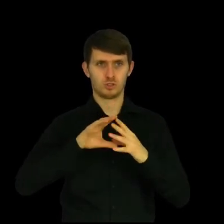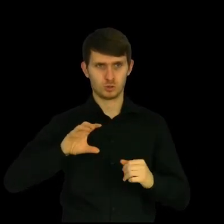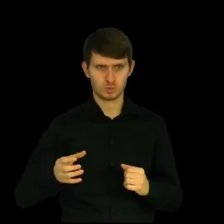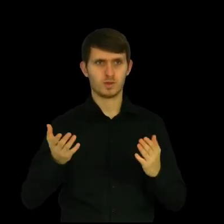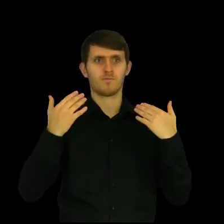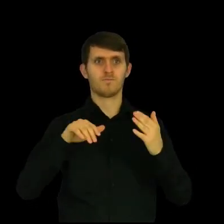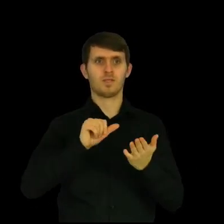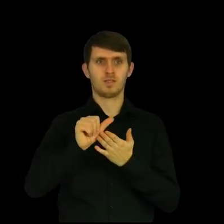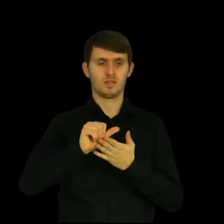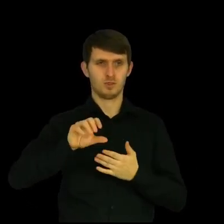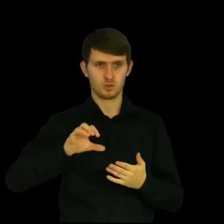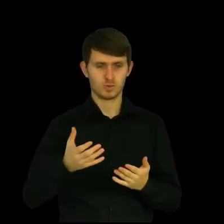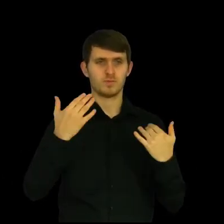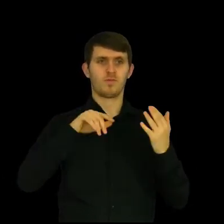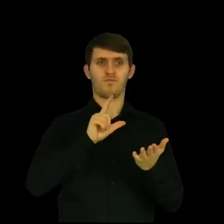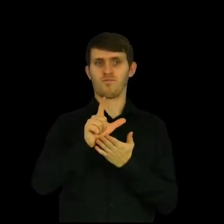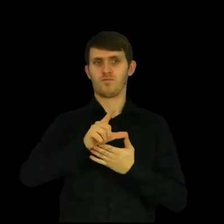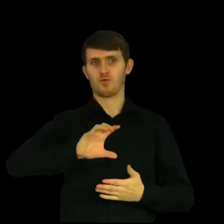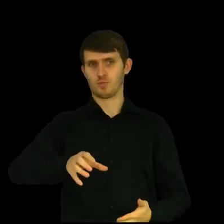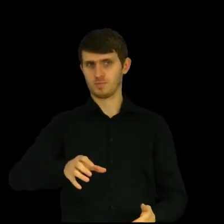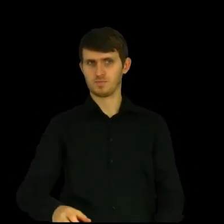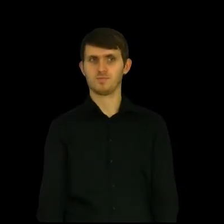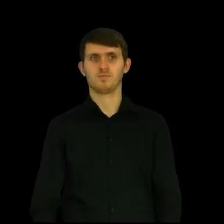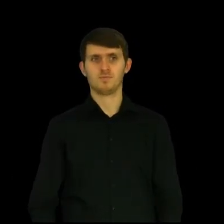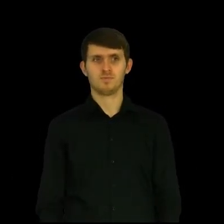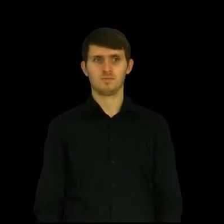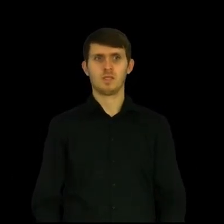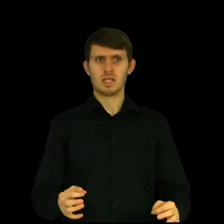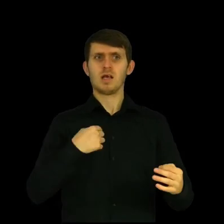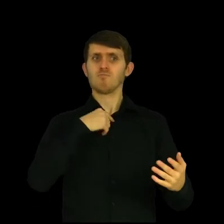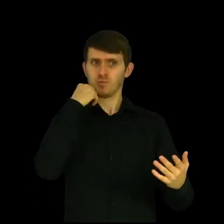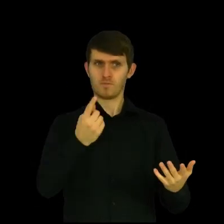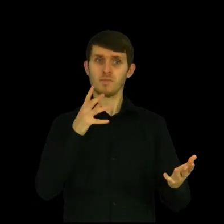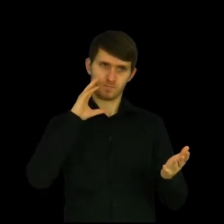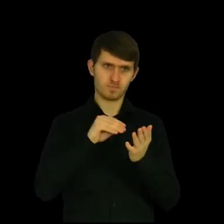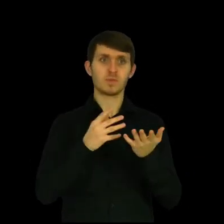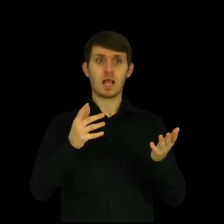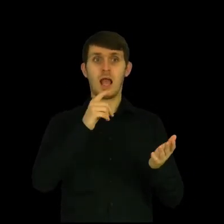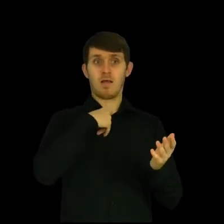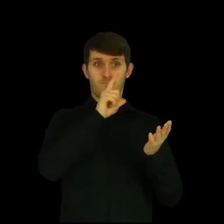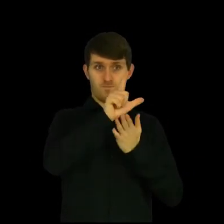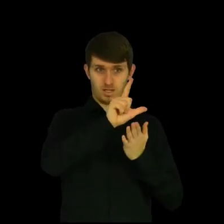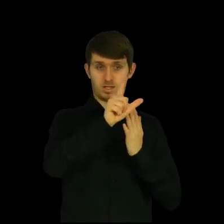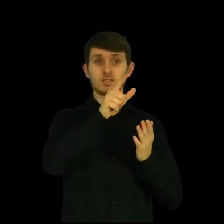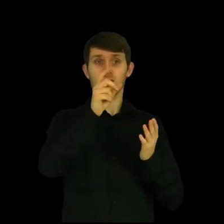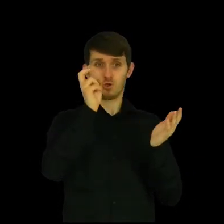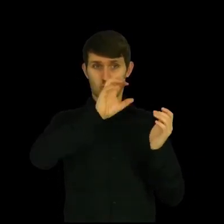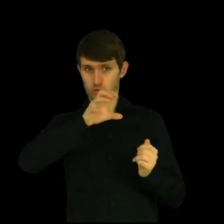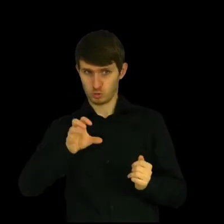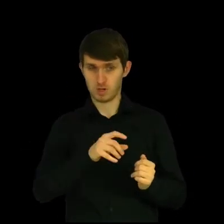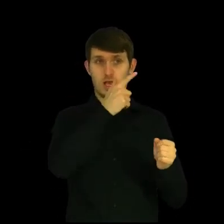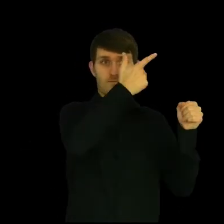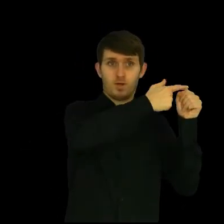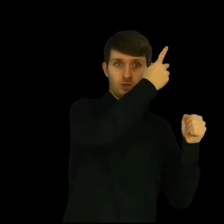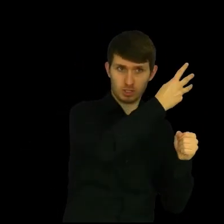9, 10, 11, 12. So once again, if you say, well, I'm going to divide 24 into 12